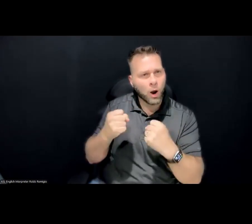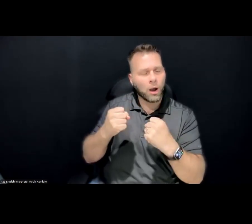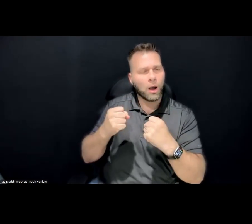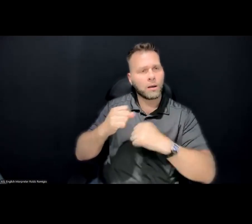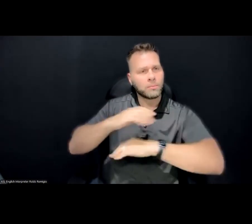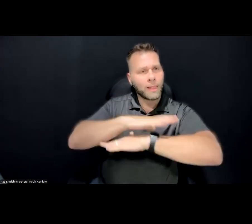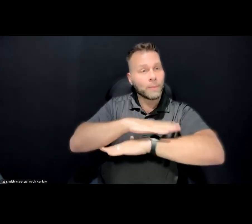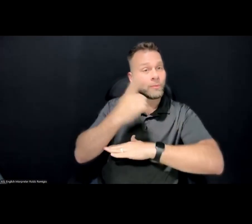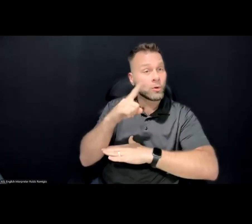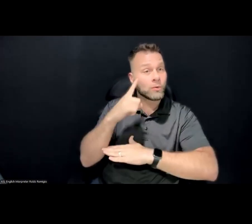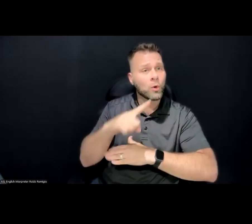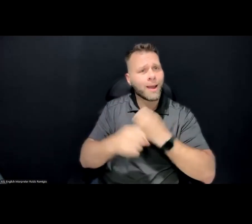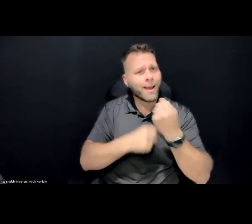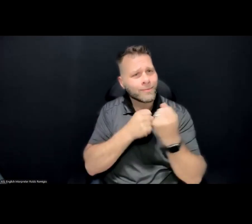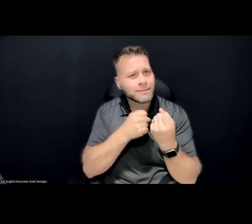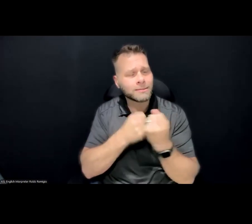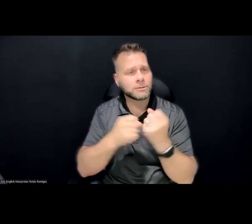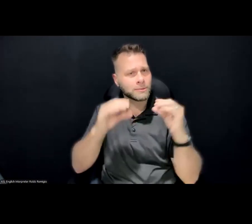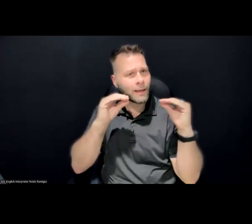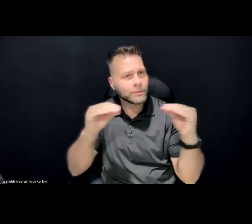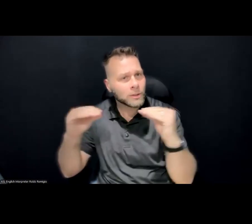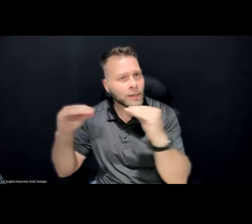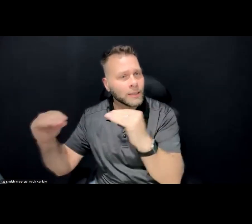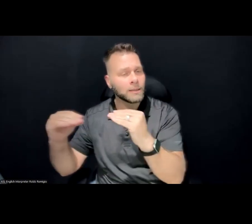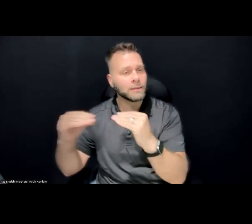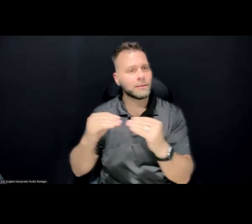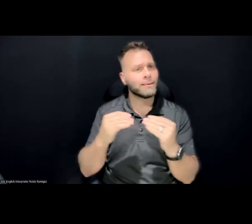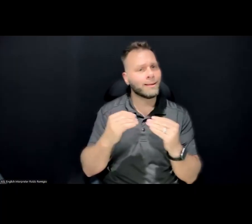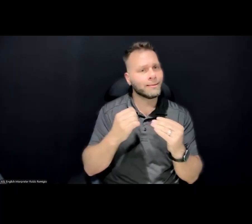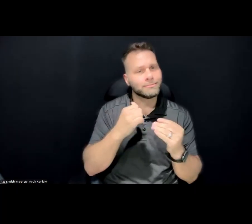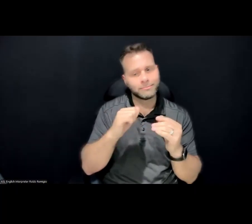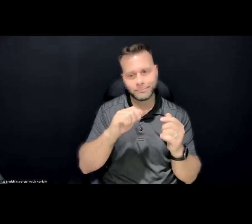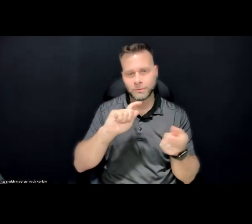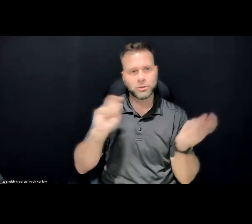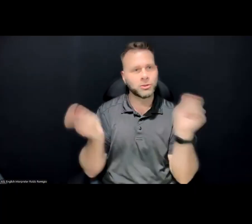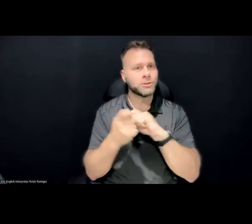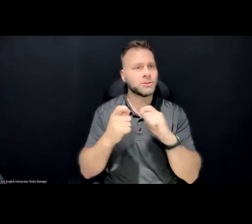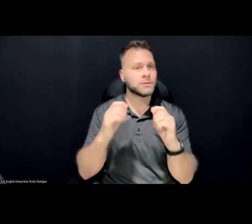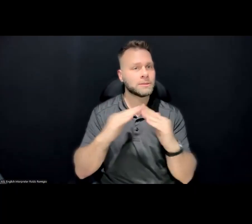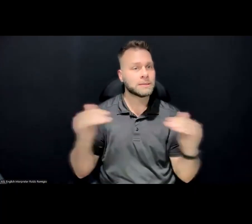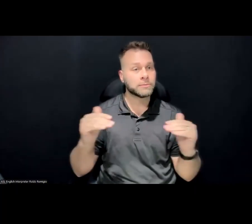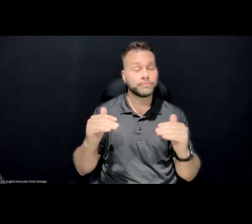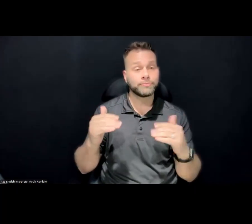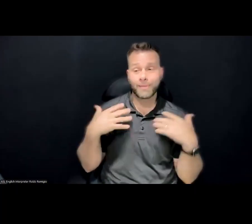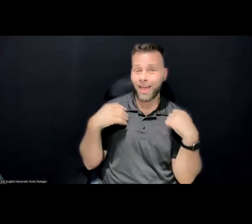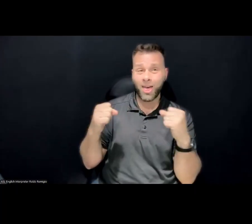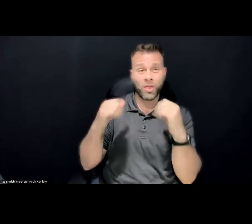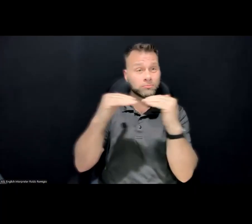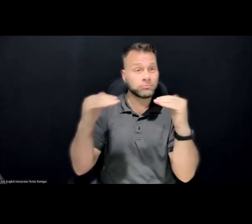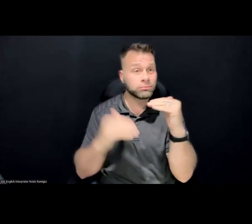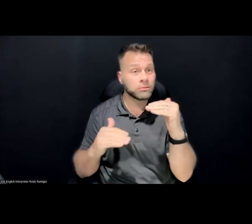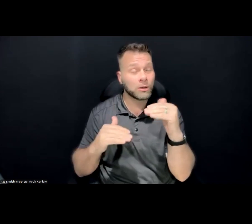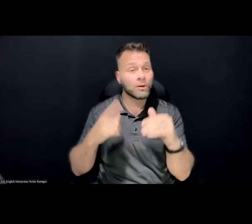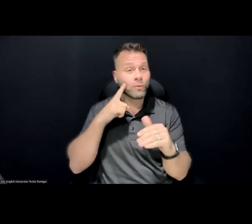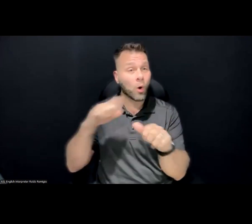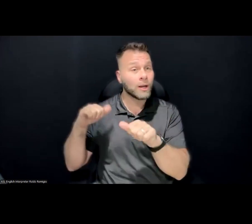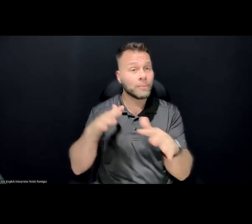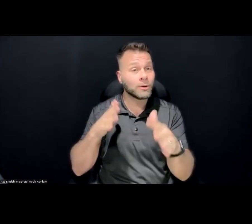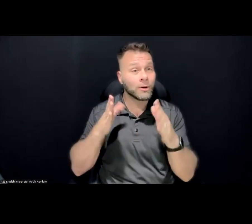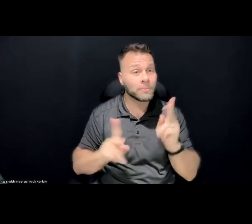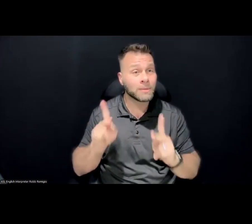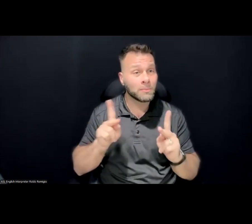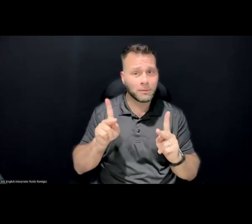advocacy, education, and systems change. Health disparities amongst immigrants in the United States are